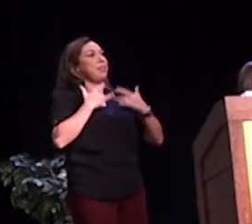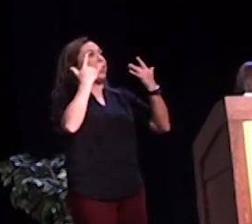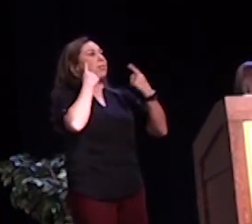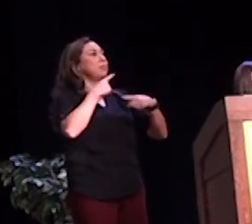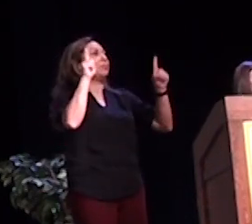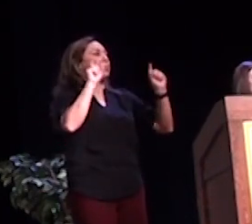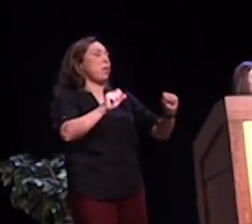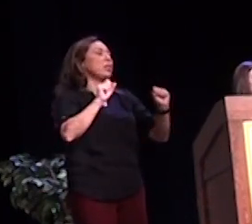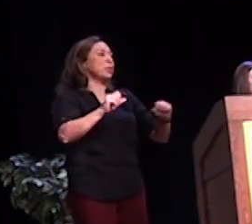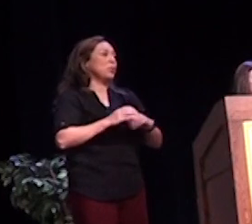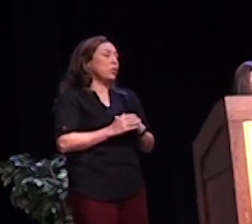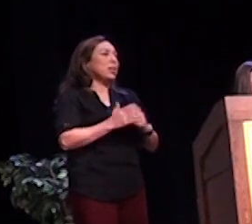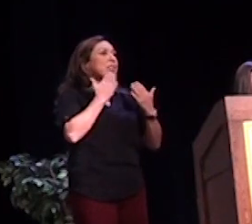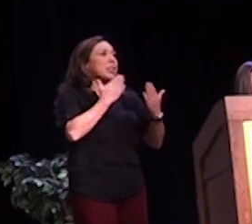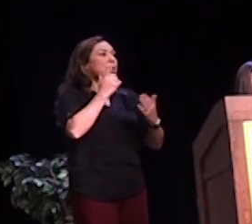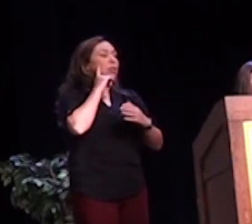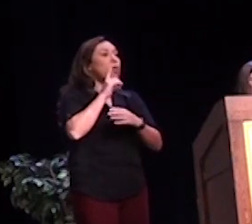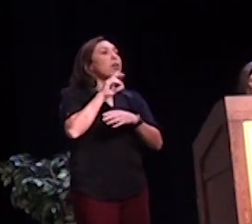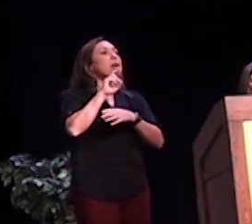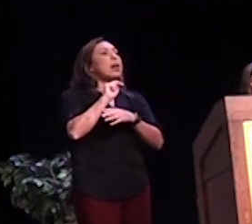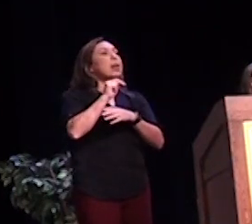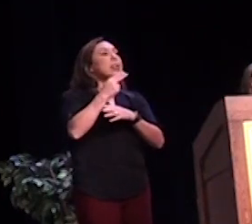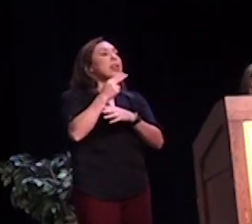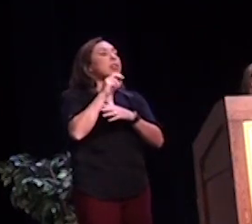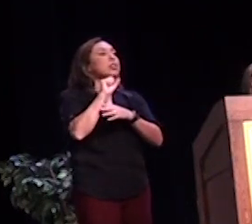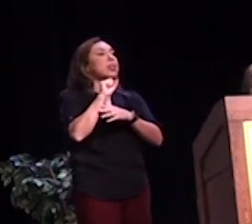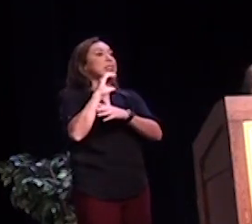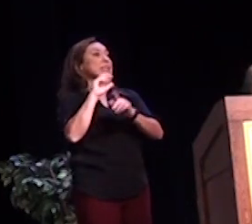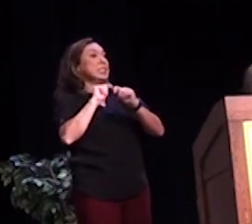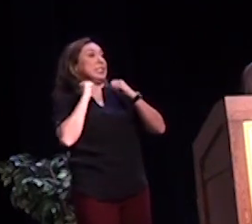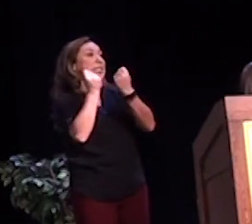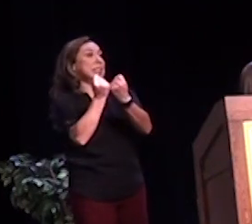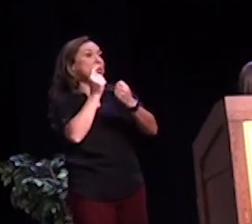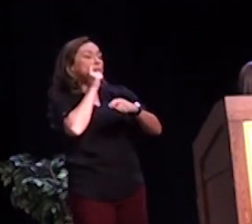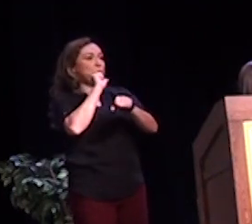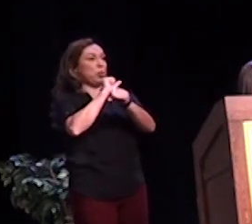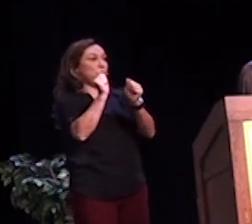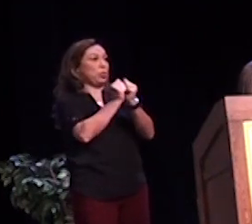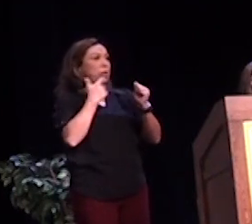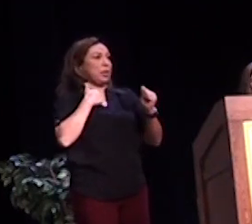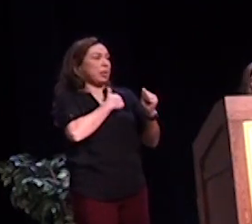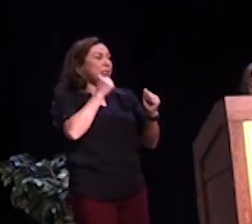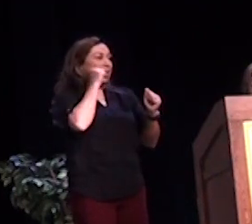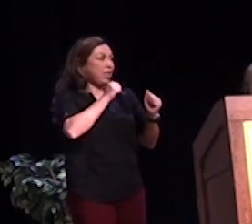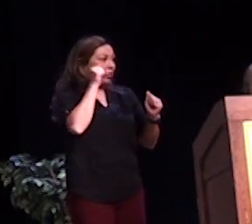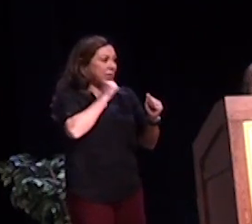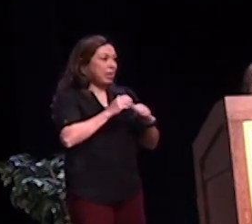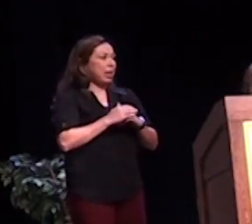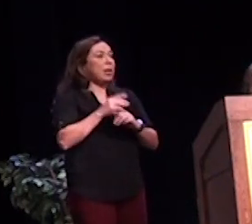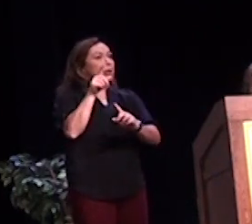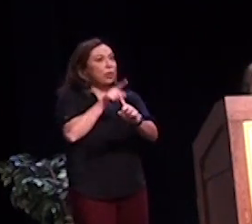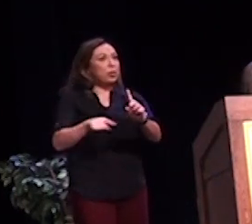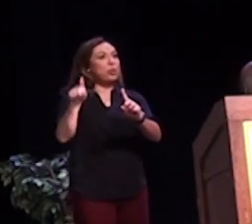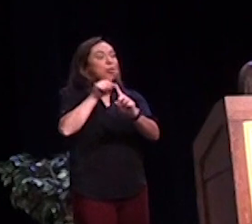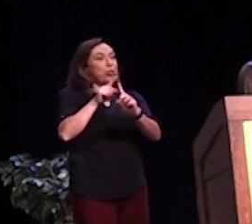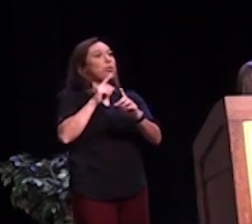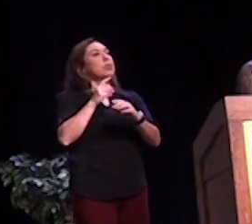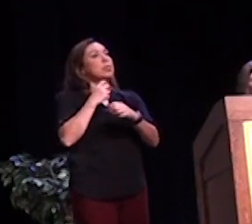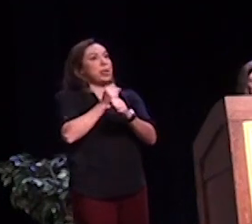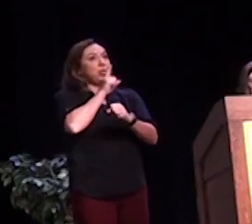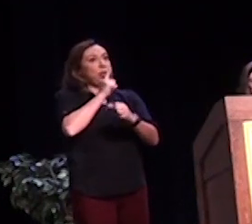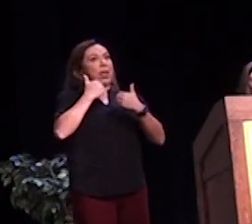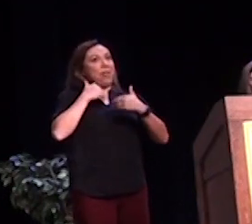possible. Thank you for the NHSD team that works with us every single day. You all are creating access